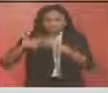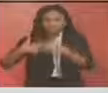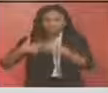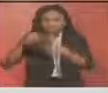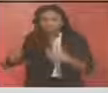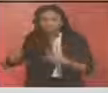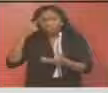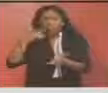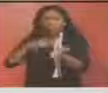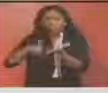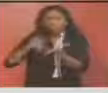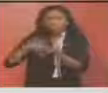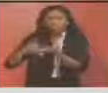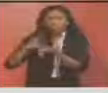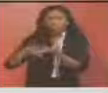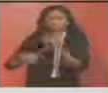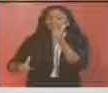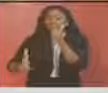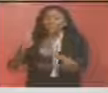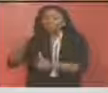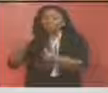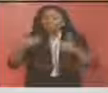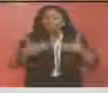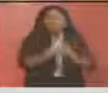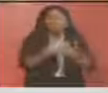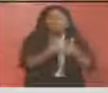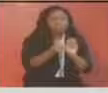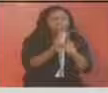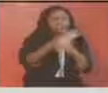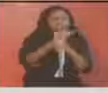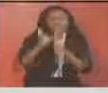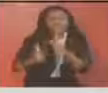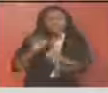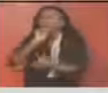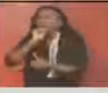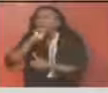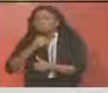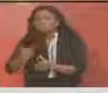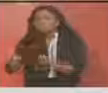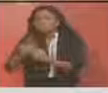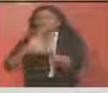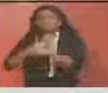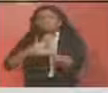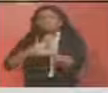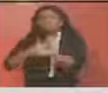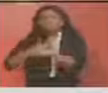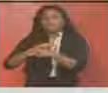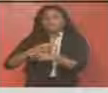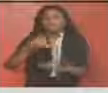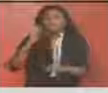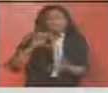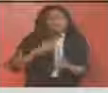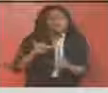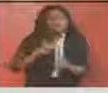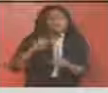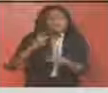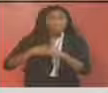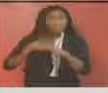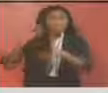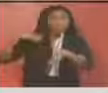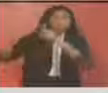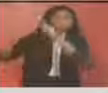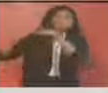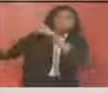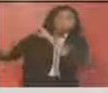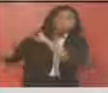genome sequencing studies have shown that over the past year, many different lineages of SARS-CoV-2 have